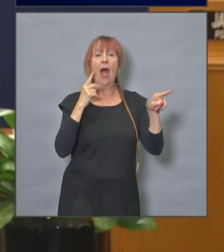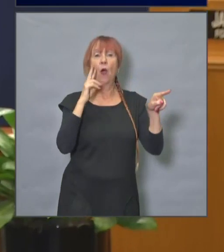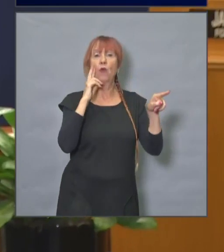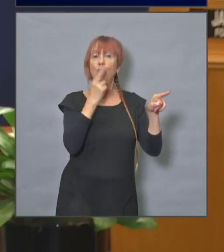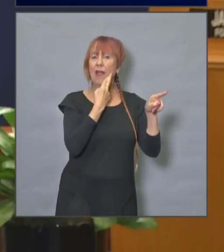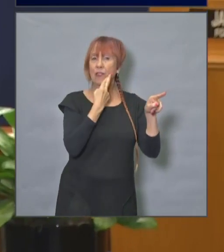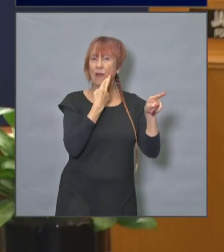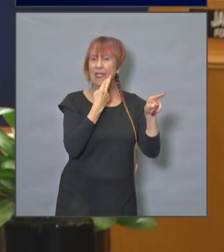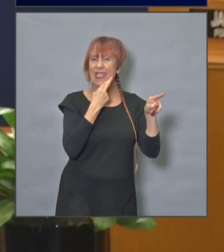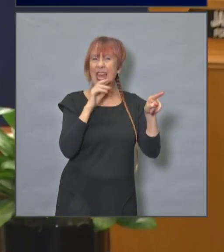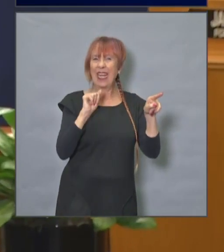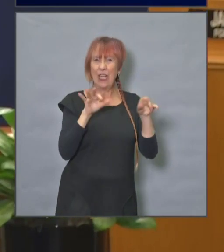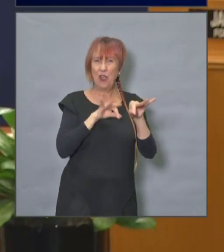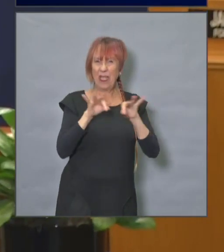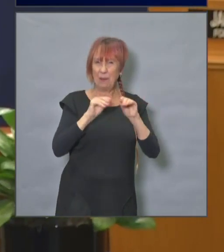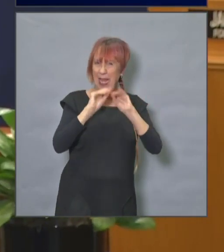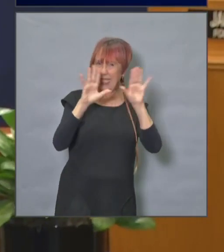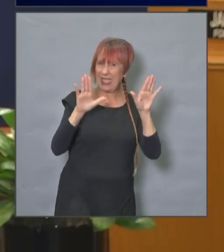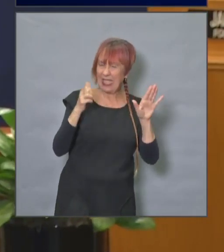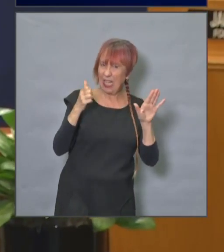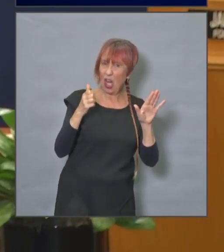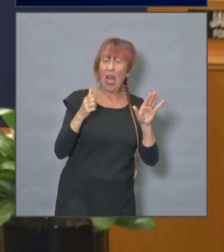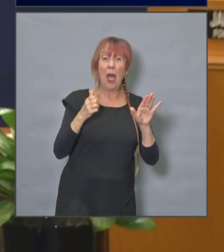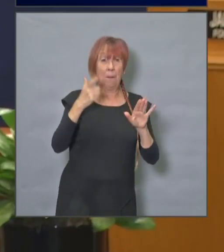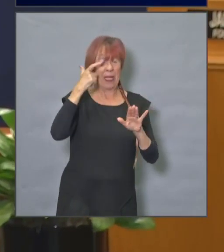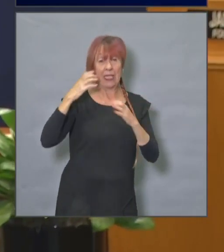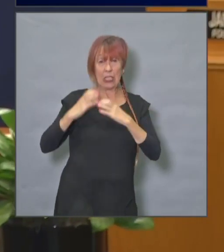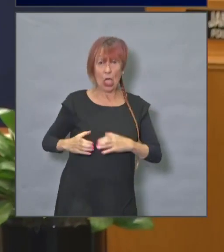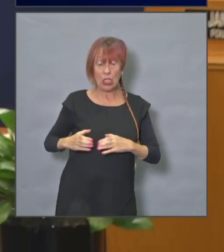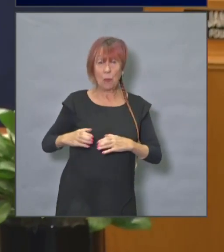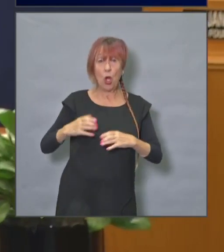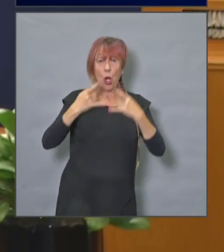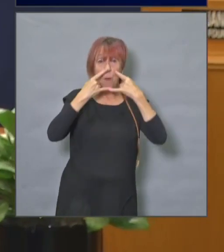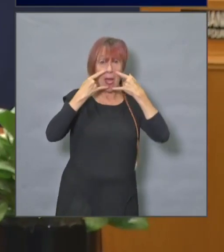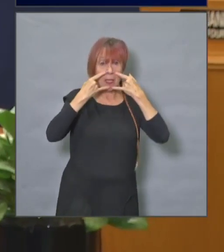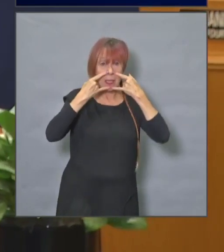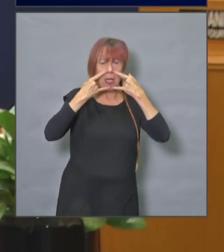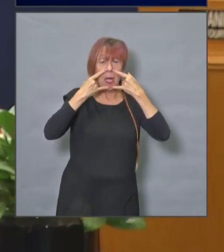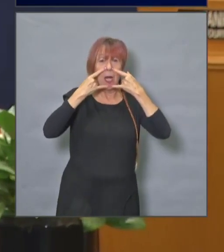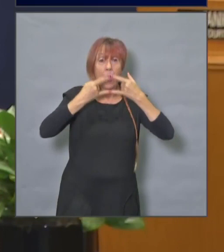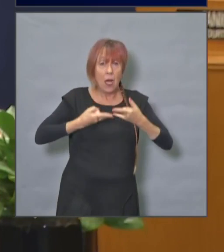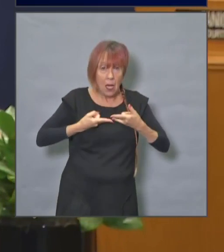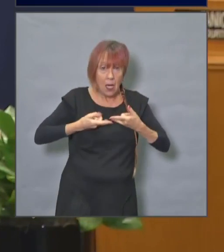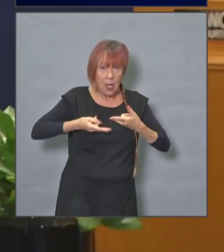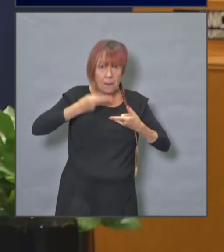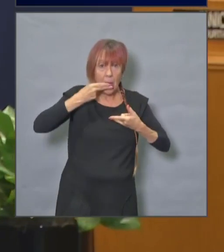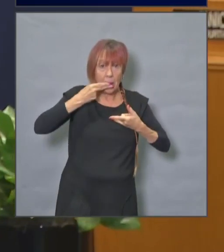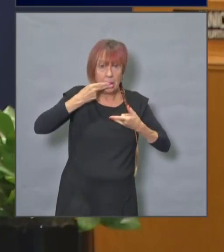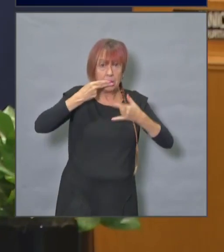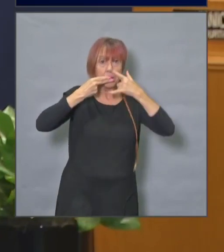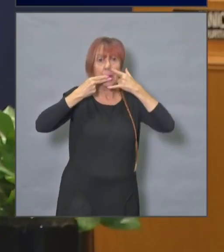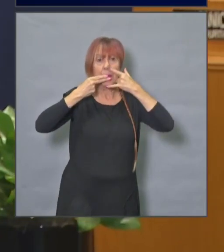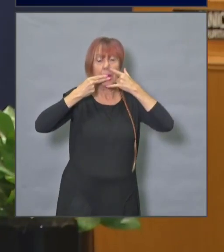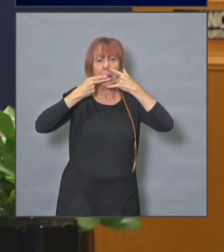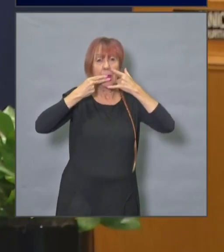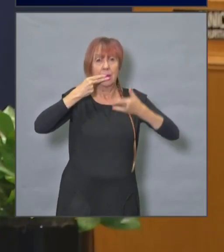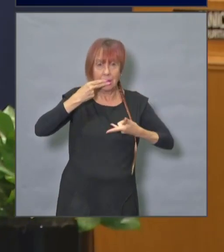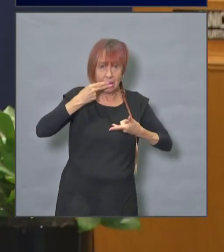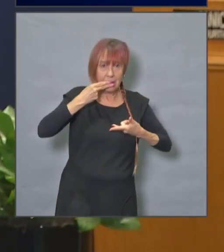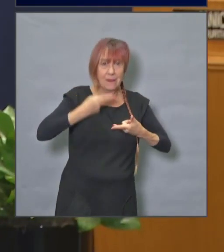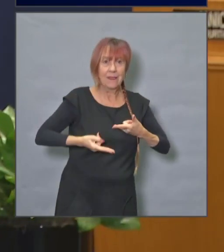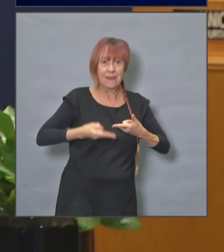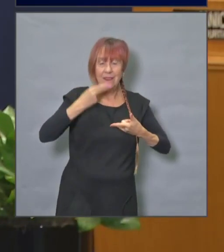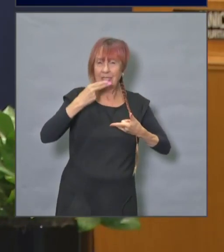if, customers have to take the mask off to take a bite of food, put it back on to chew, et cetera, because people are confused about